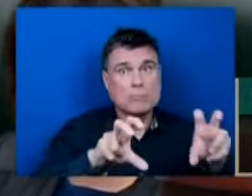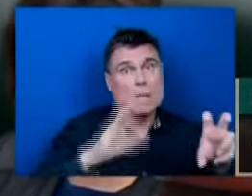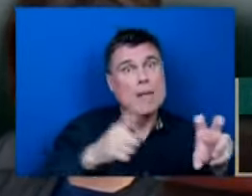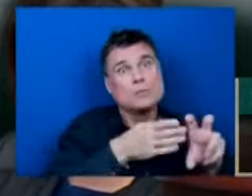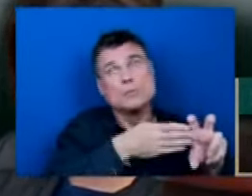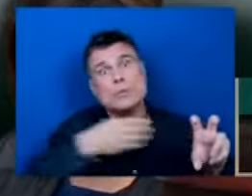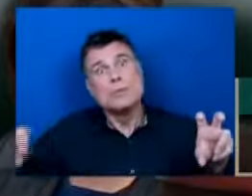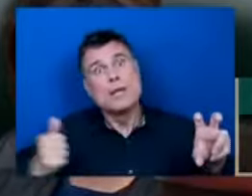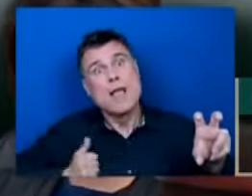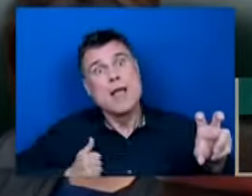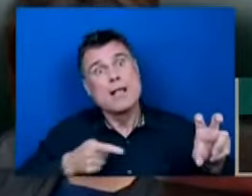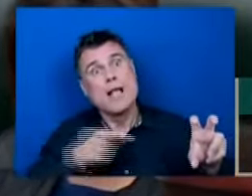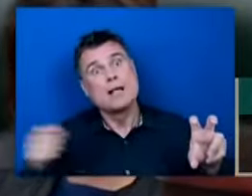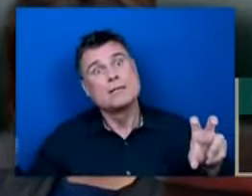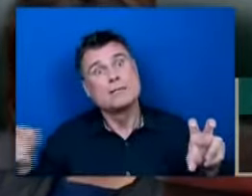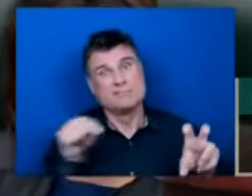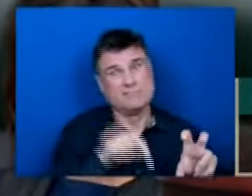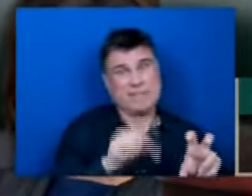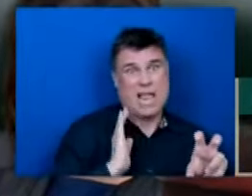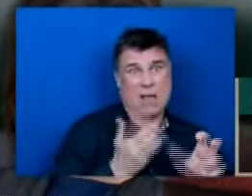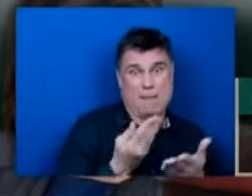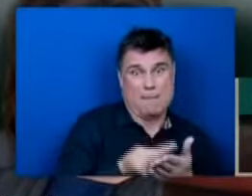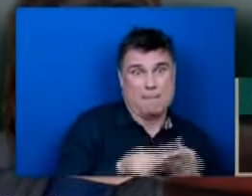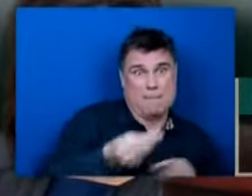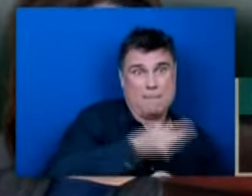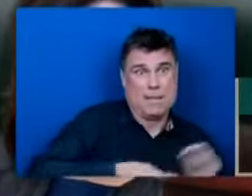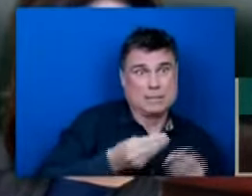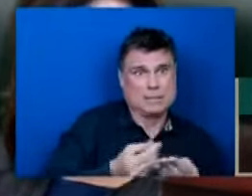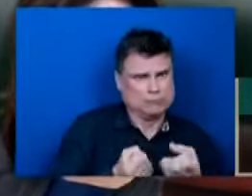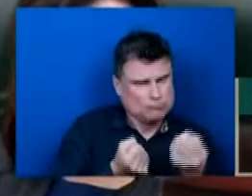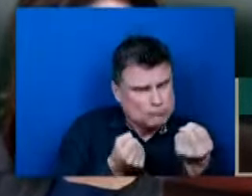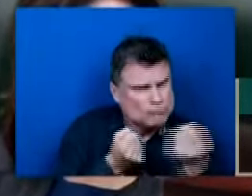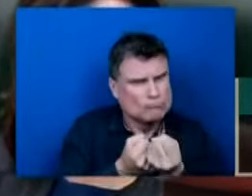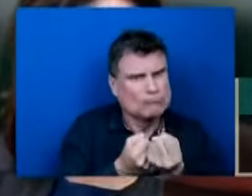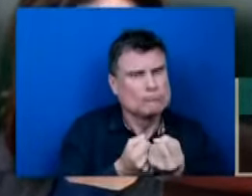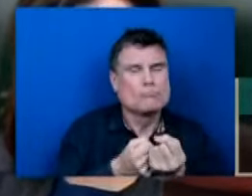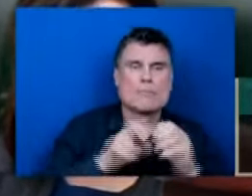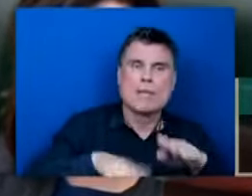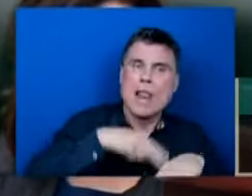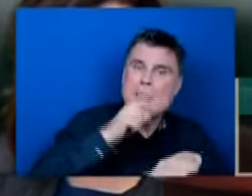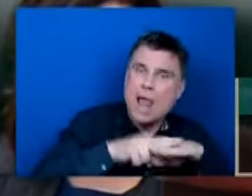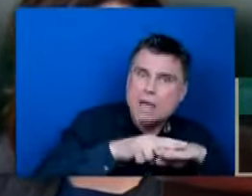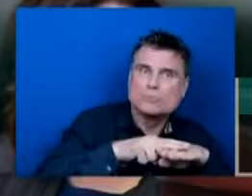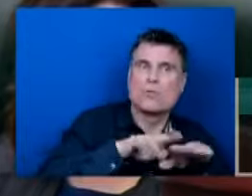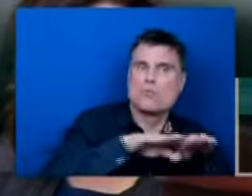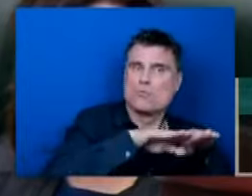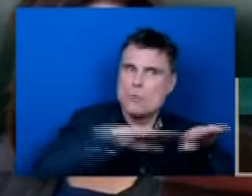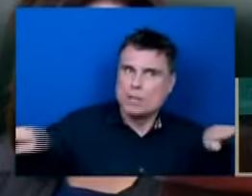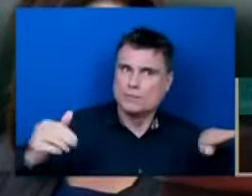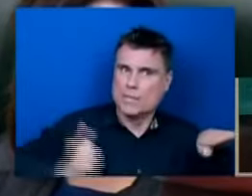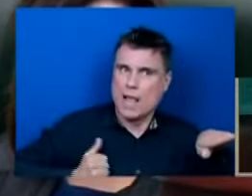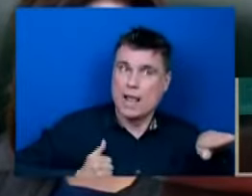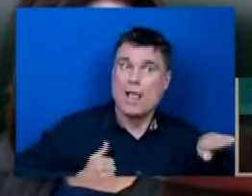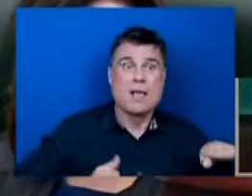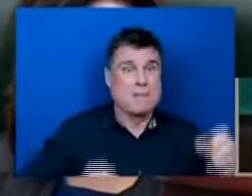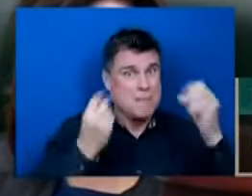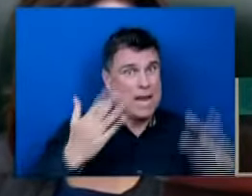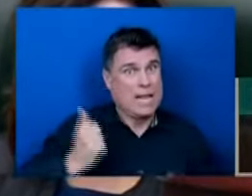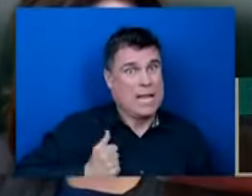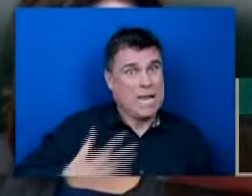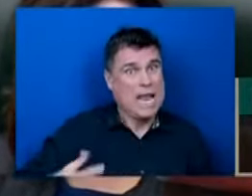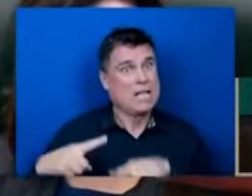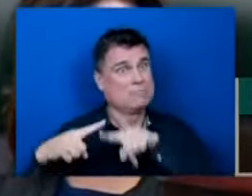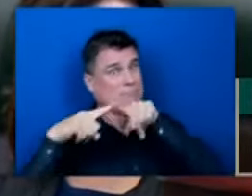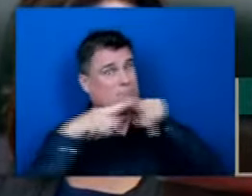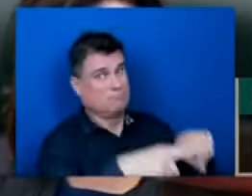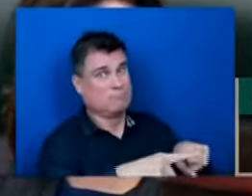economy, as well as in funding the federal programs upon which all Canadians rely. While Alberta's economy is showing real